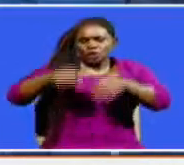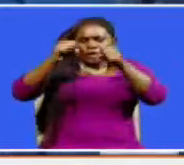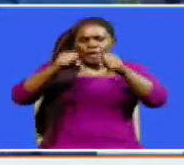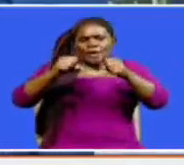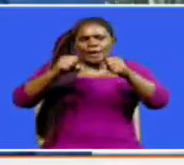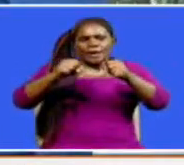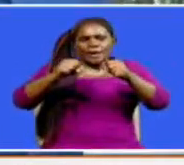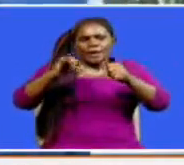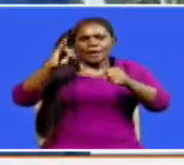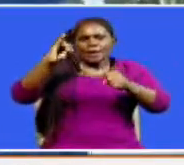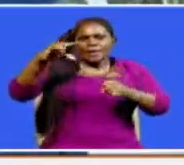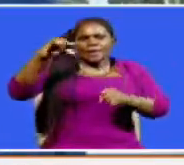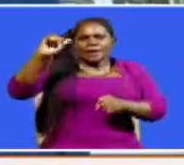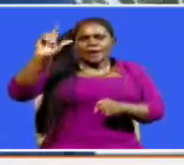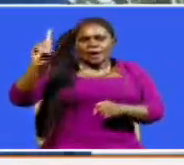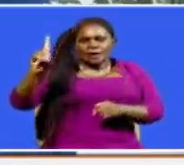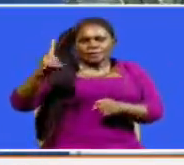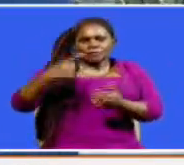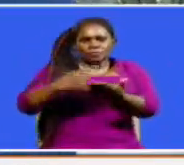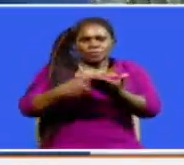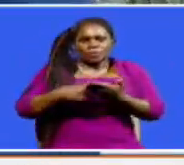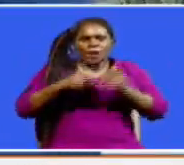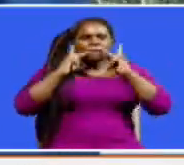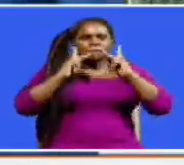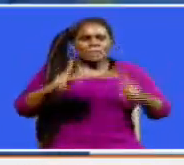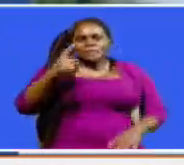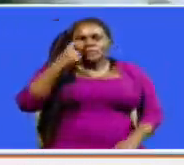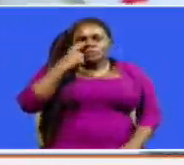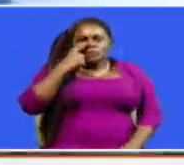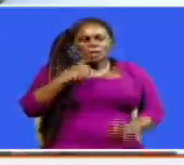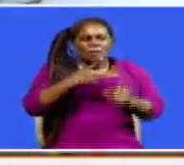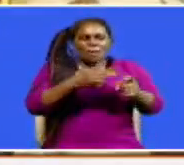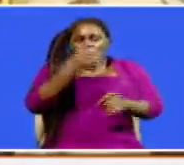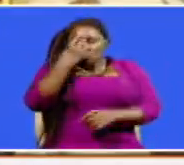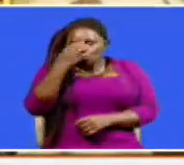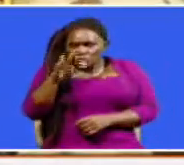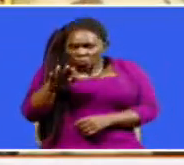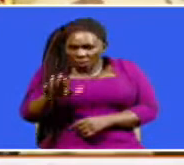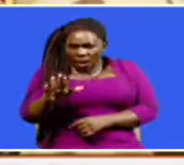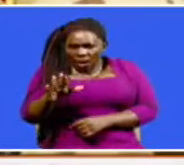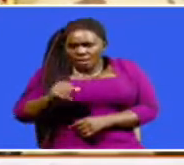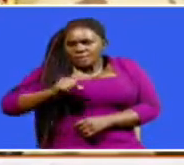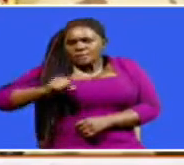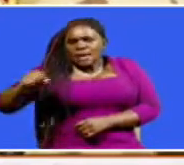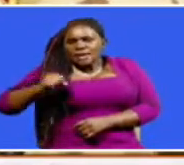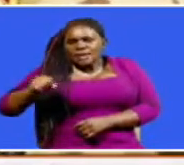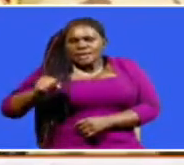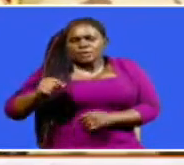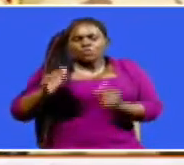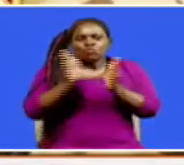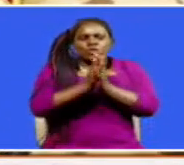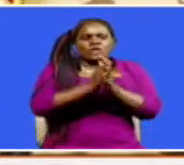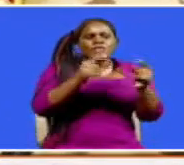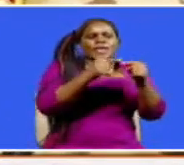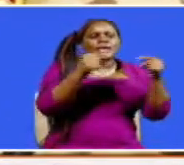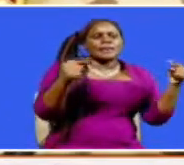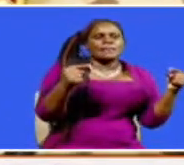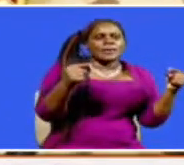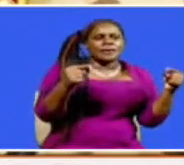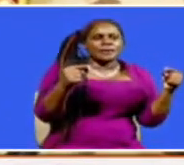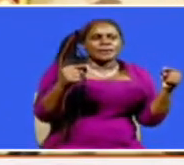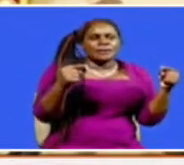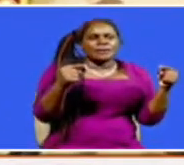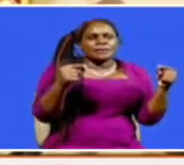quartet formed by IGAD to mediate peace in Sudan, accusing Ruto of siding with his nemesis, RSF